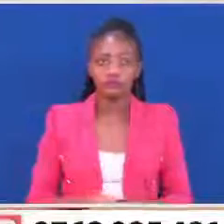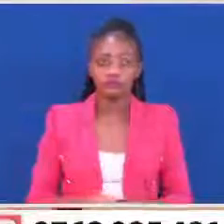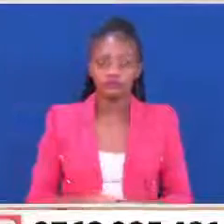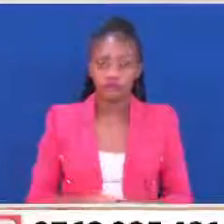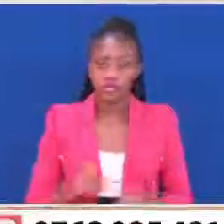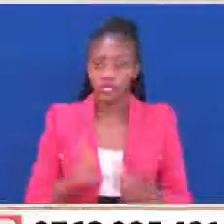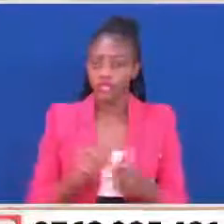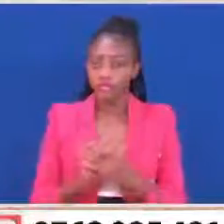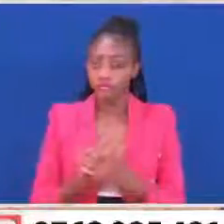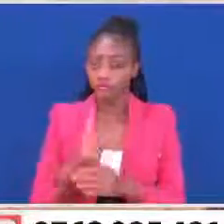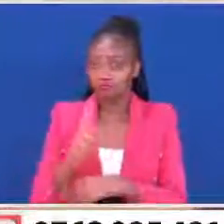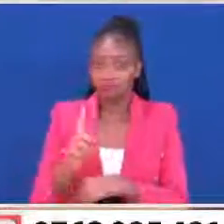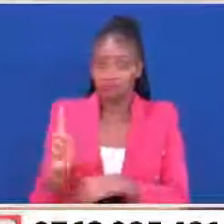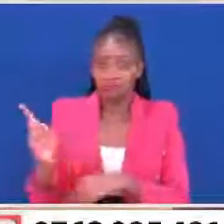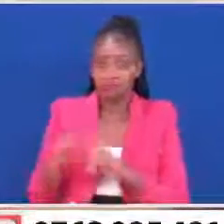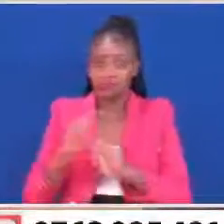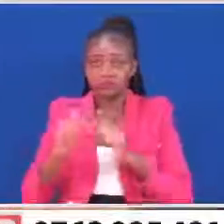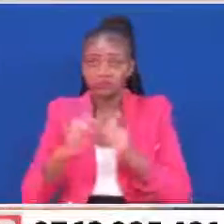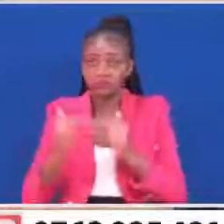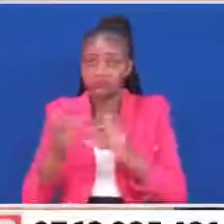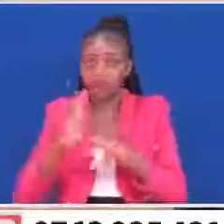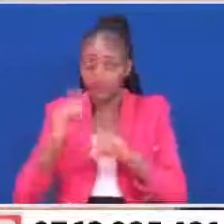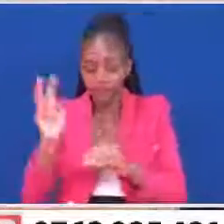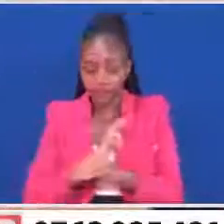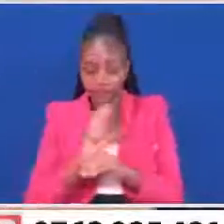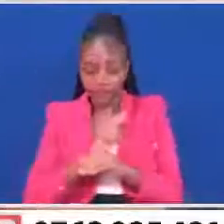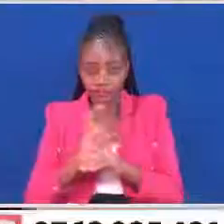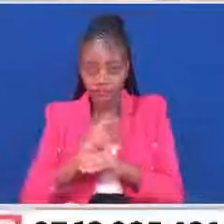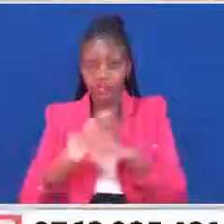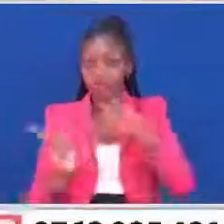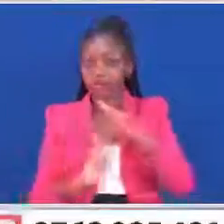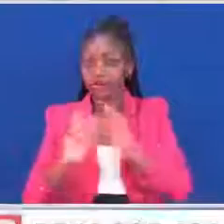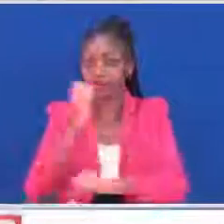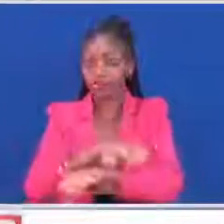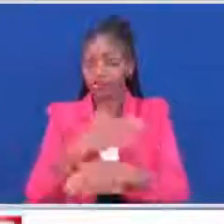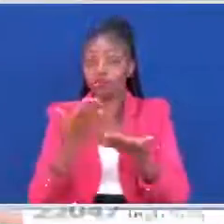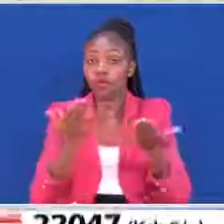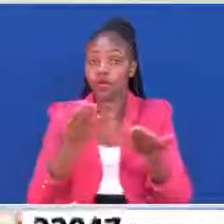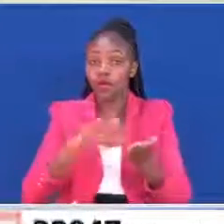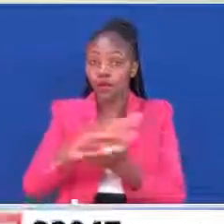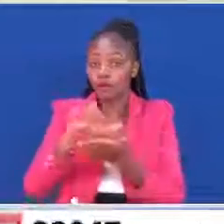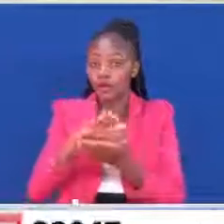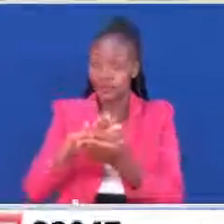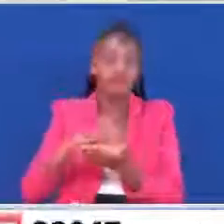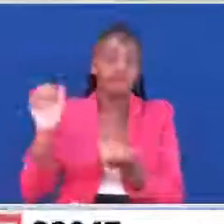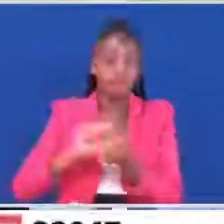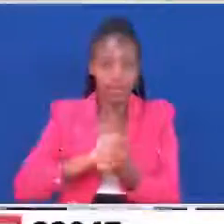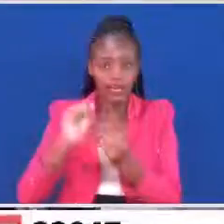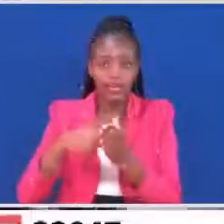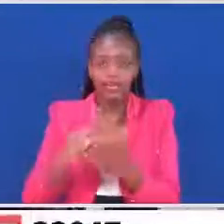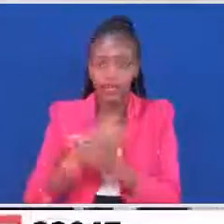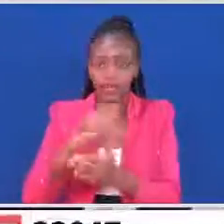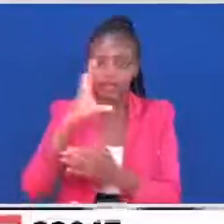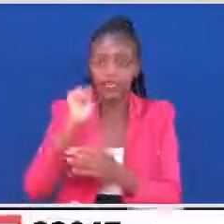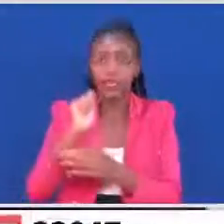That notwithstanding, during an impromptu inspection at Langas Primary in Kapsaret area on Friday, CS Magoha